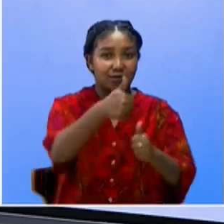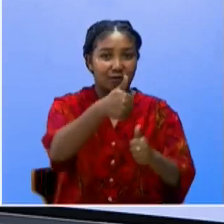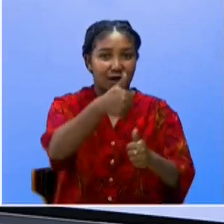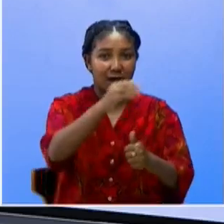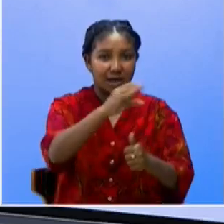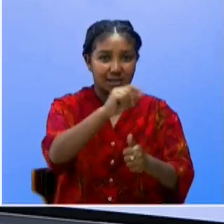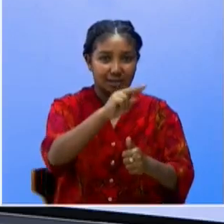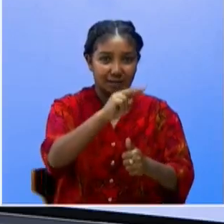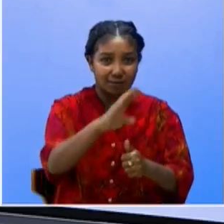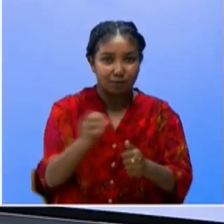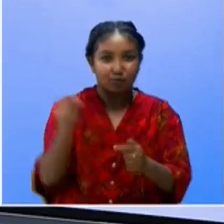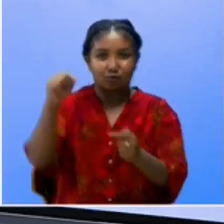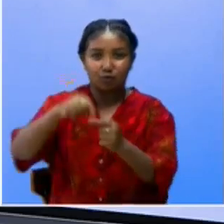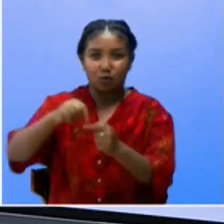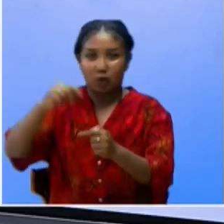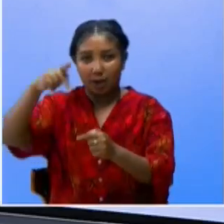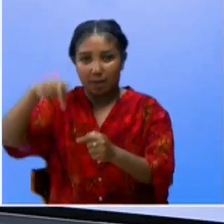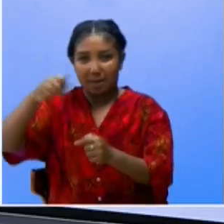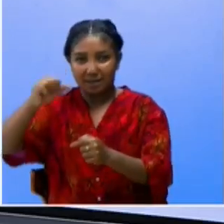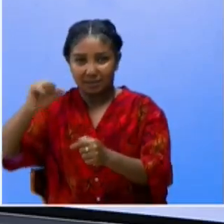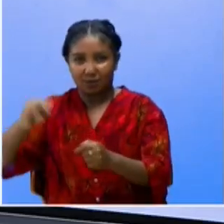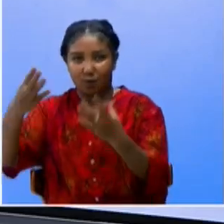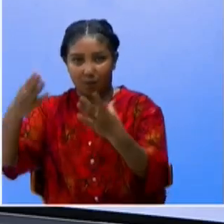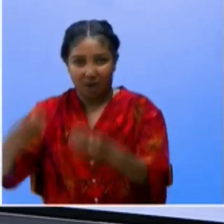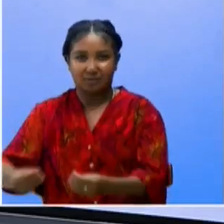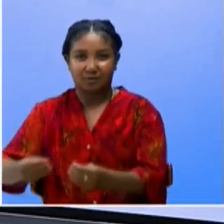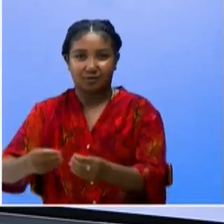into passive voice in simple past.